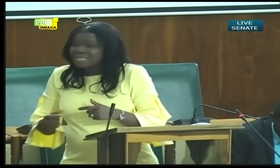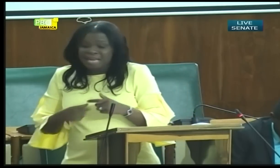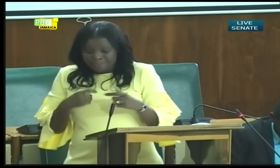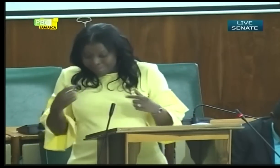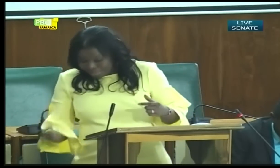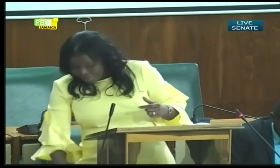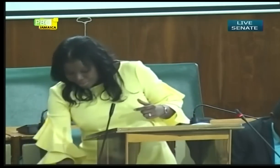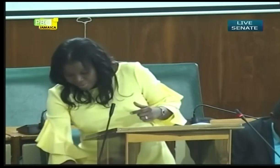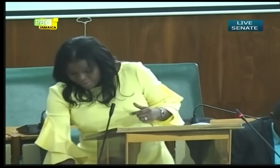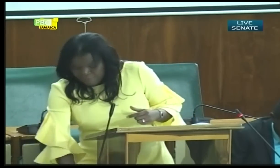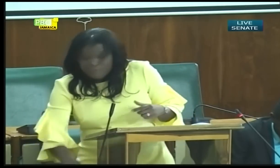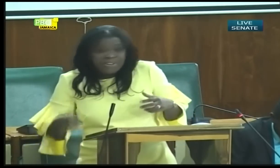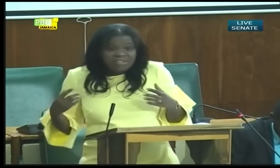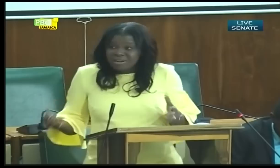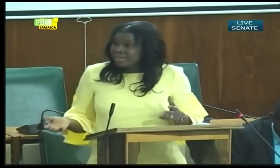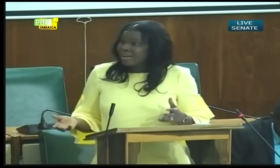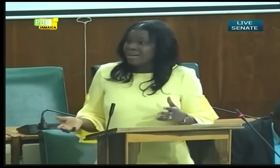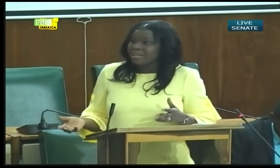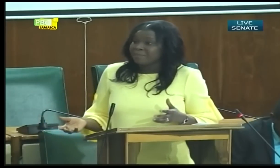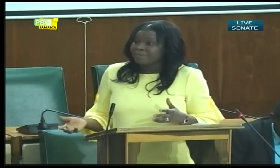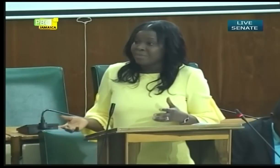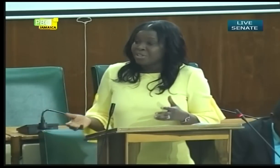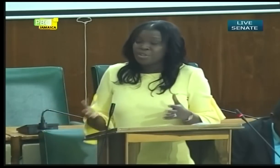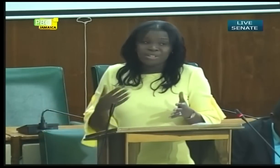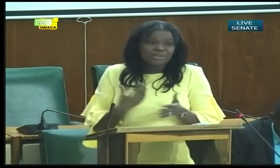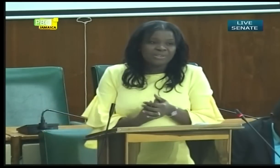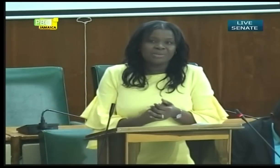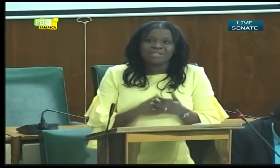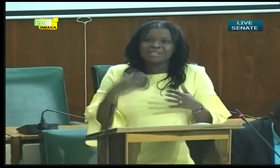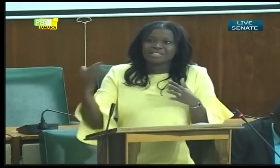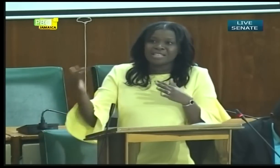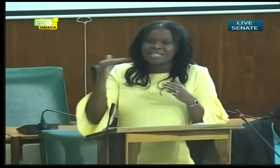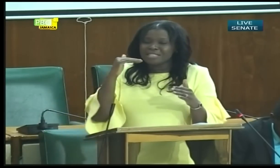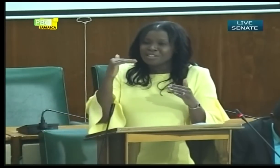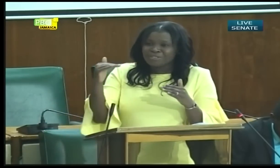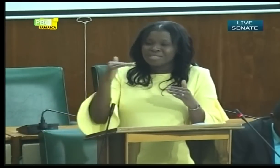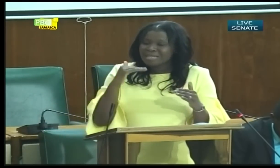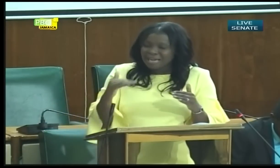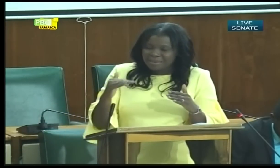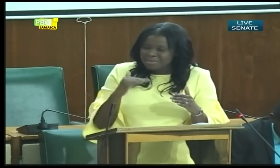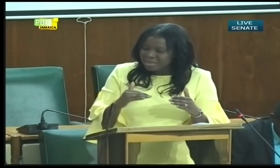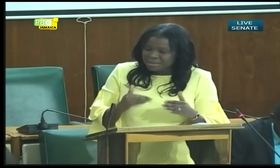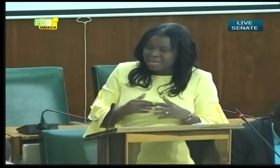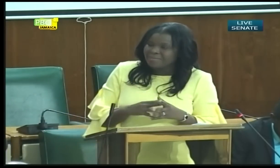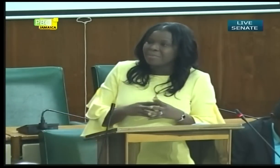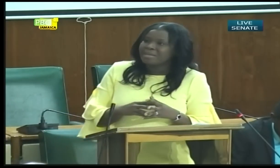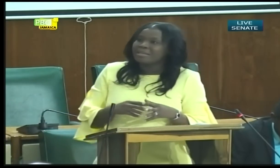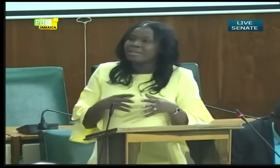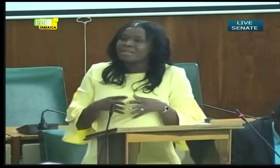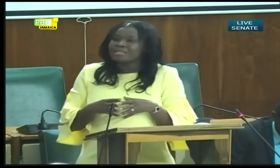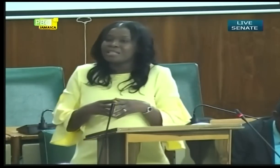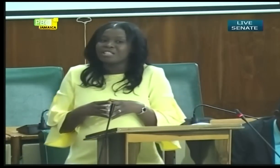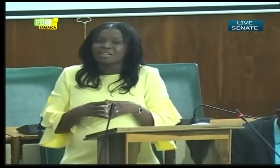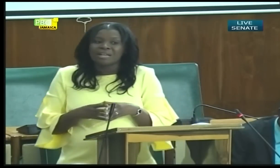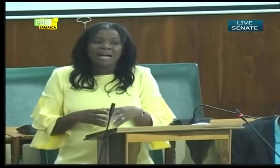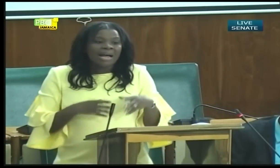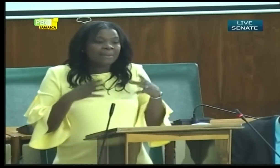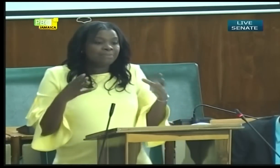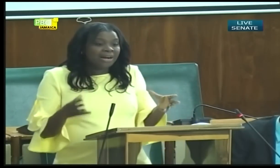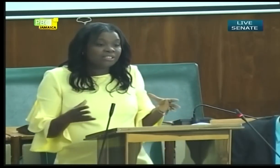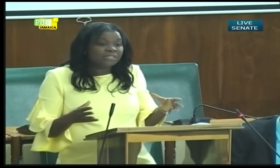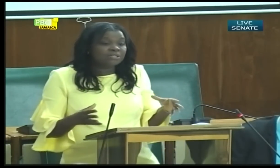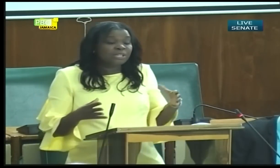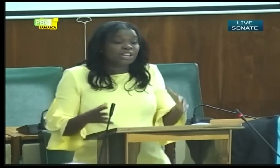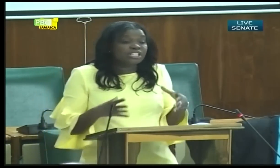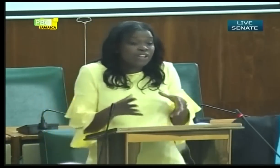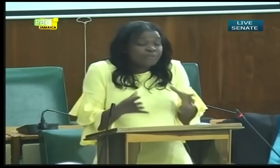is amended very regularly. You will notice when you look at it, you can see the different times that they have amended their legislation. And part